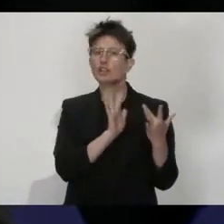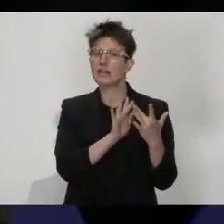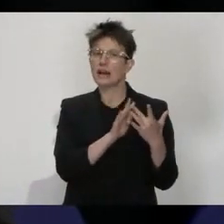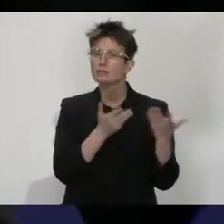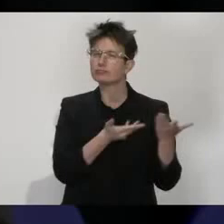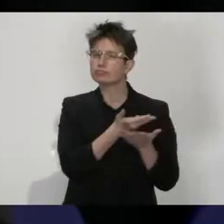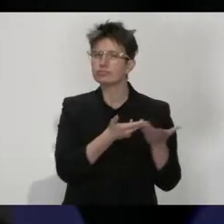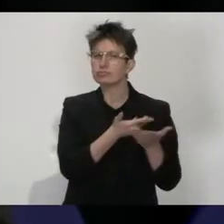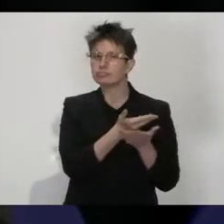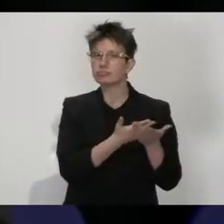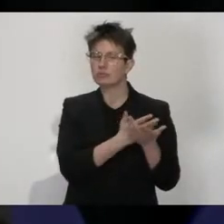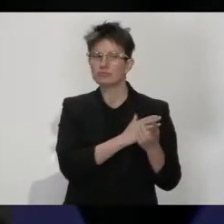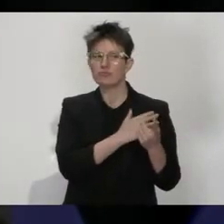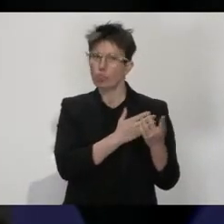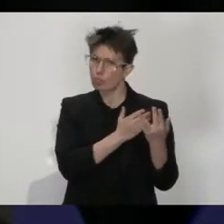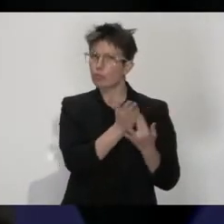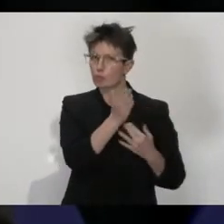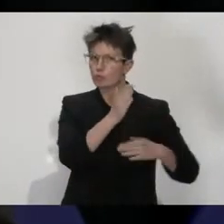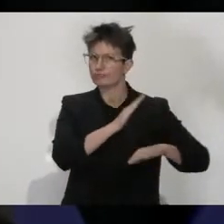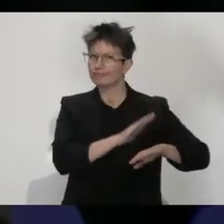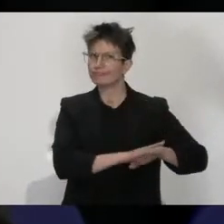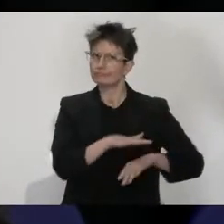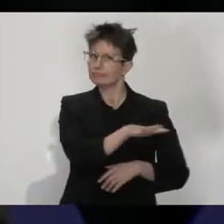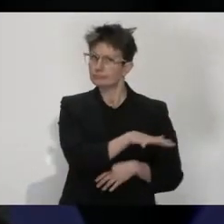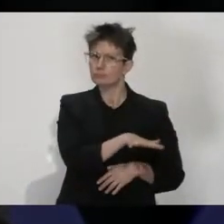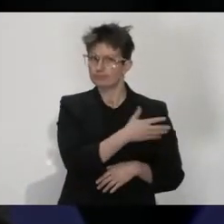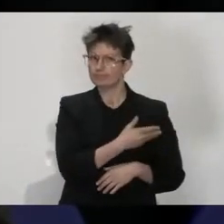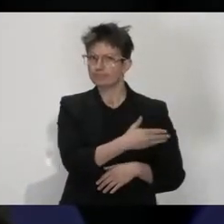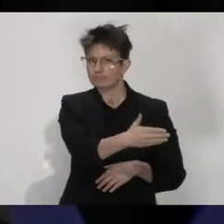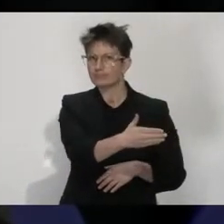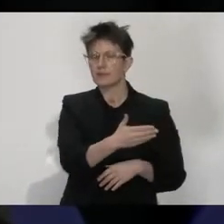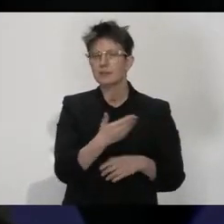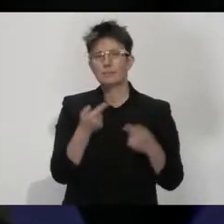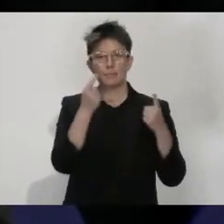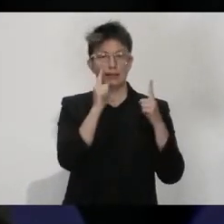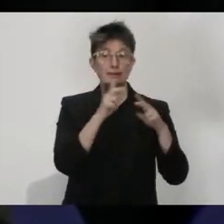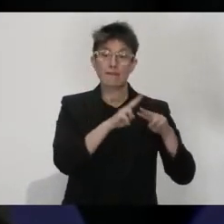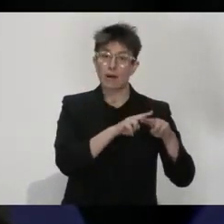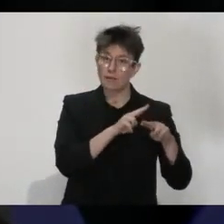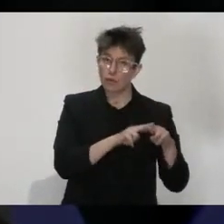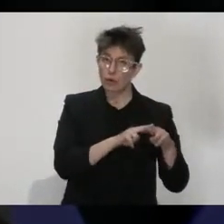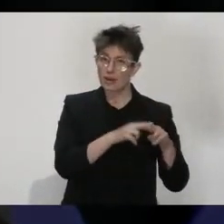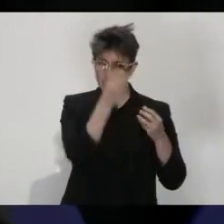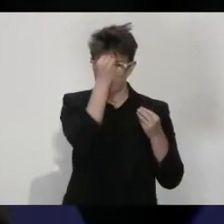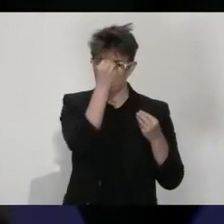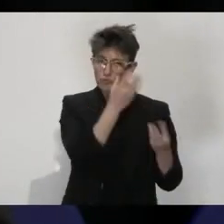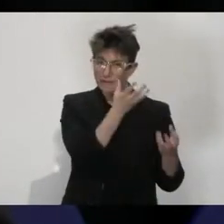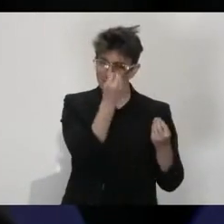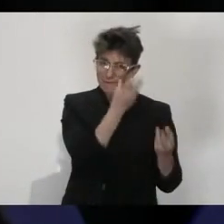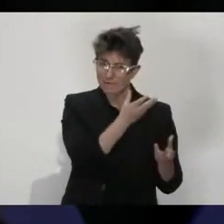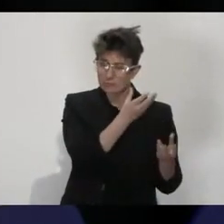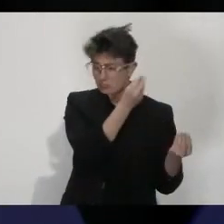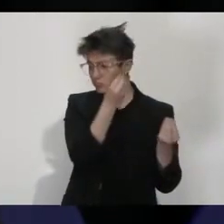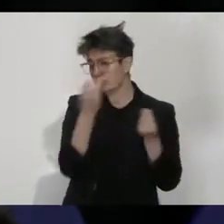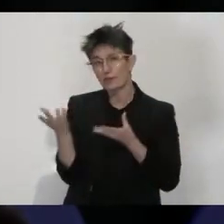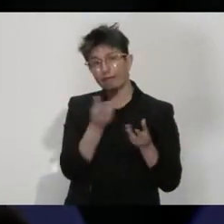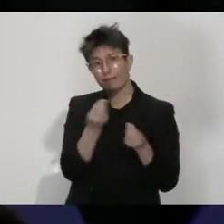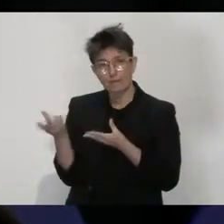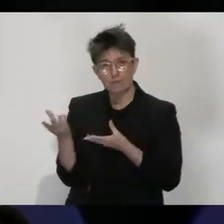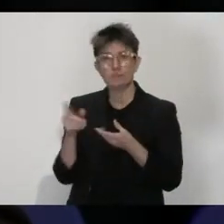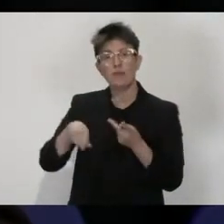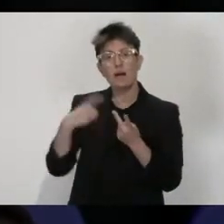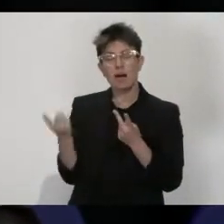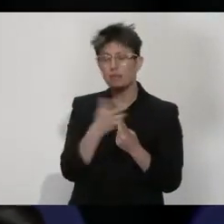view, it's mainly Minister Farfoy, but he's been kept brief, and government officials have been kept brief. As I mentioned before,